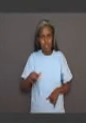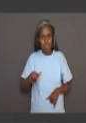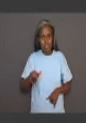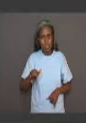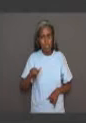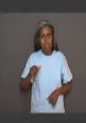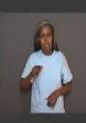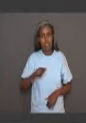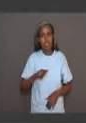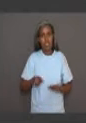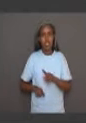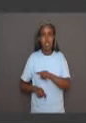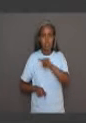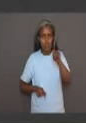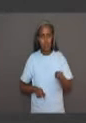skewed to the left,